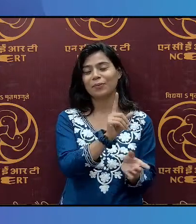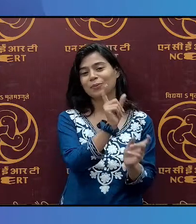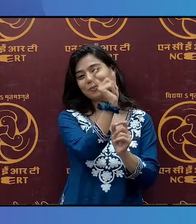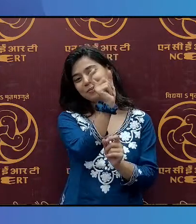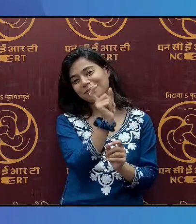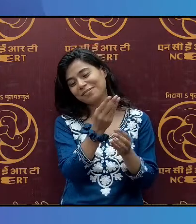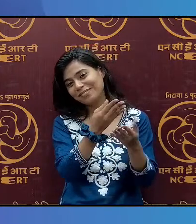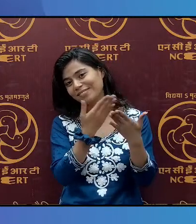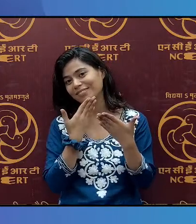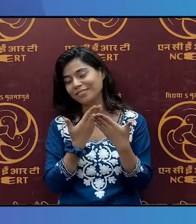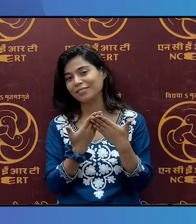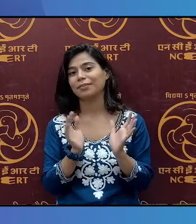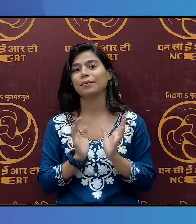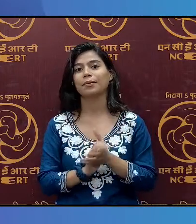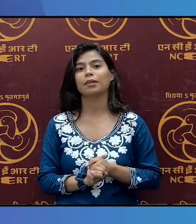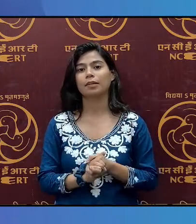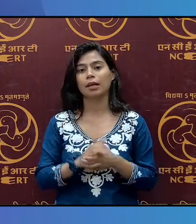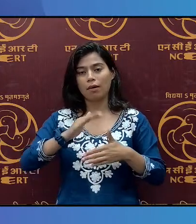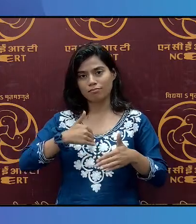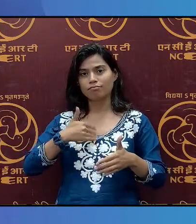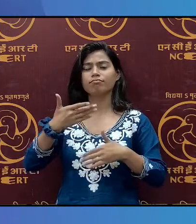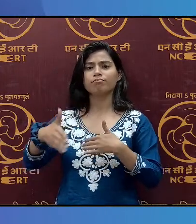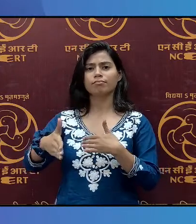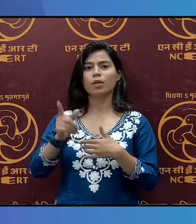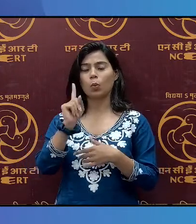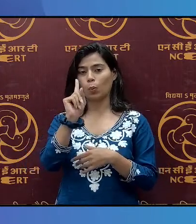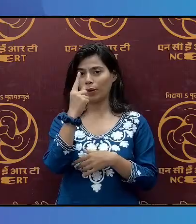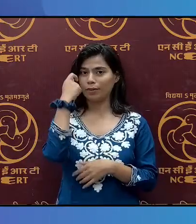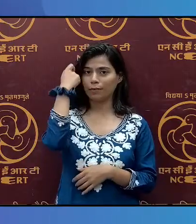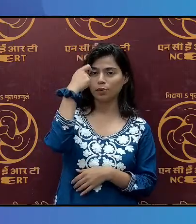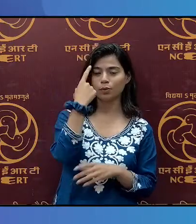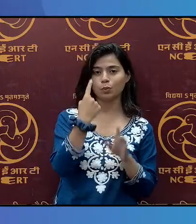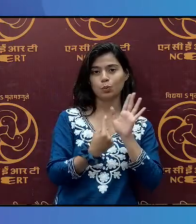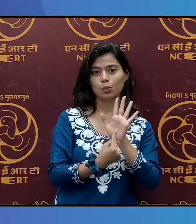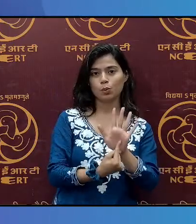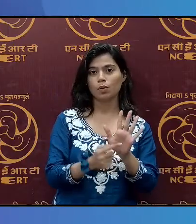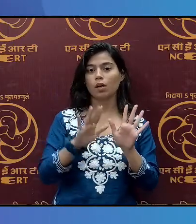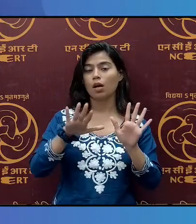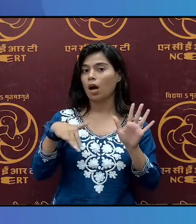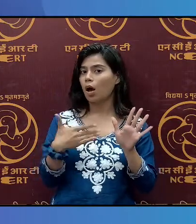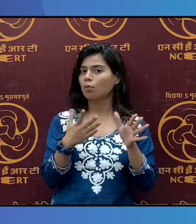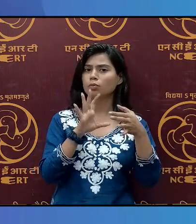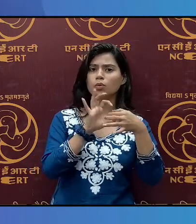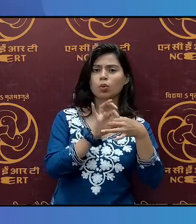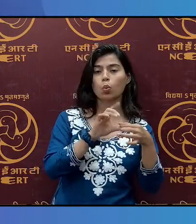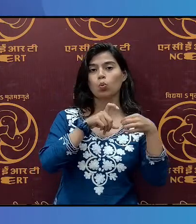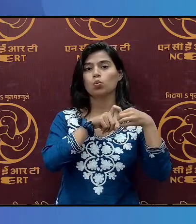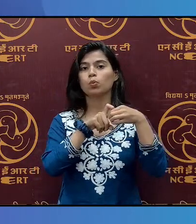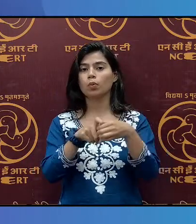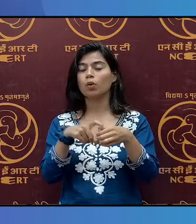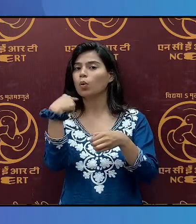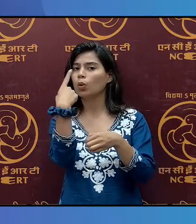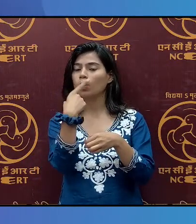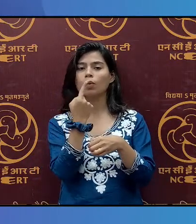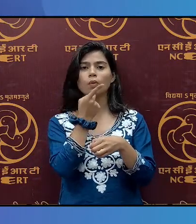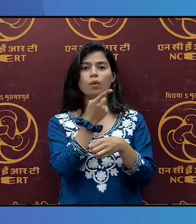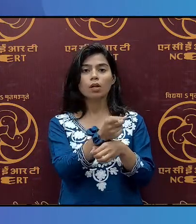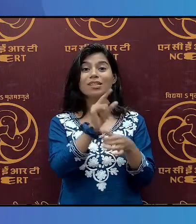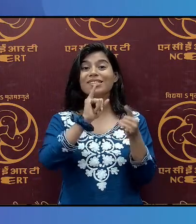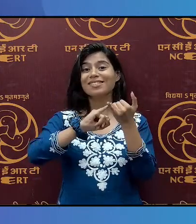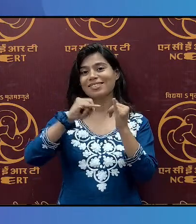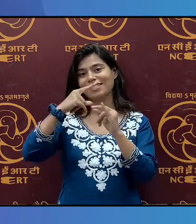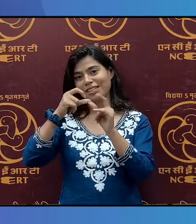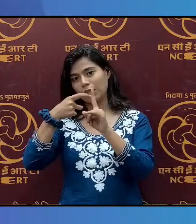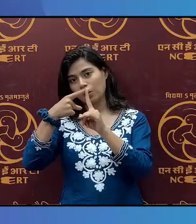words. So before moving further, we'll play one video for you. And this is regarding the question, who are stakeholders